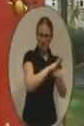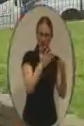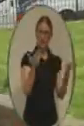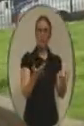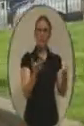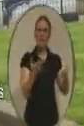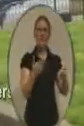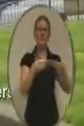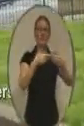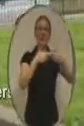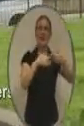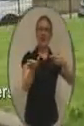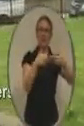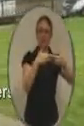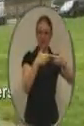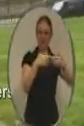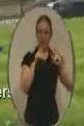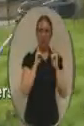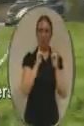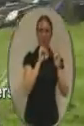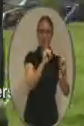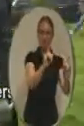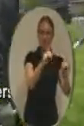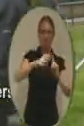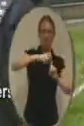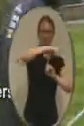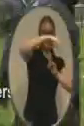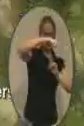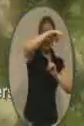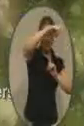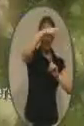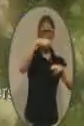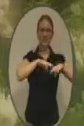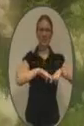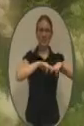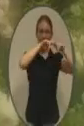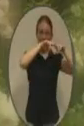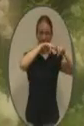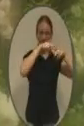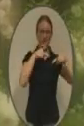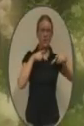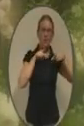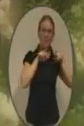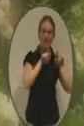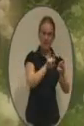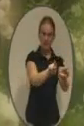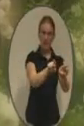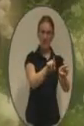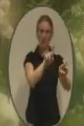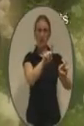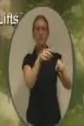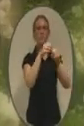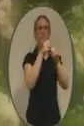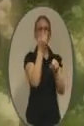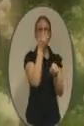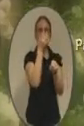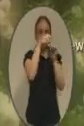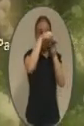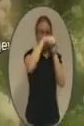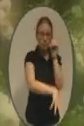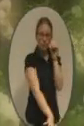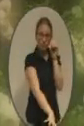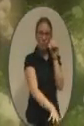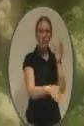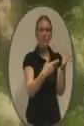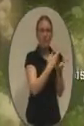reasonable care to keep the shared areas, including the entrance, halls, stairways, lifts,